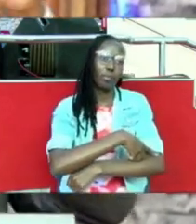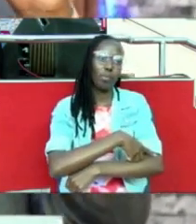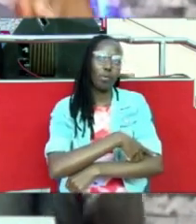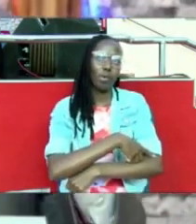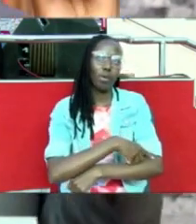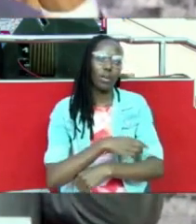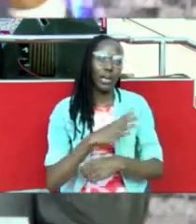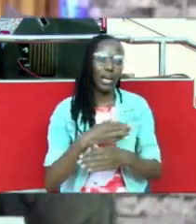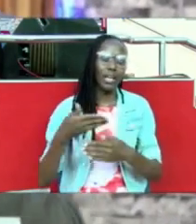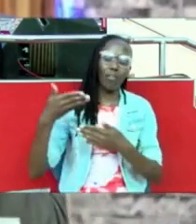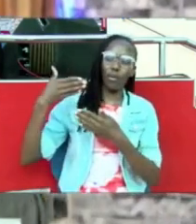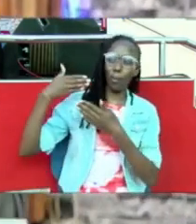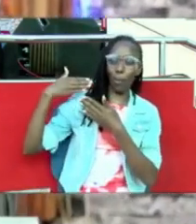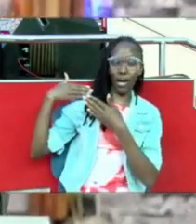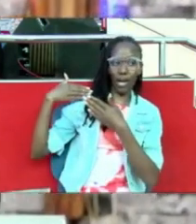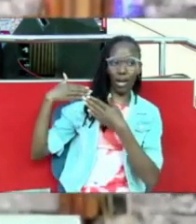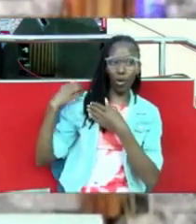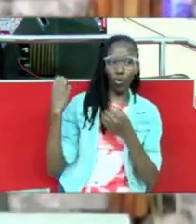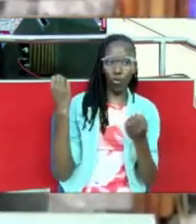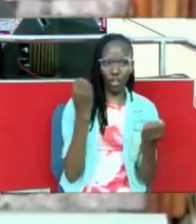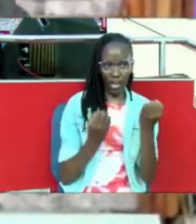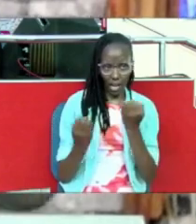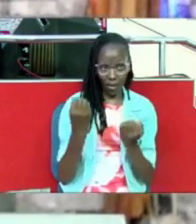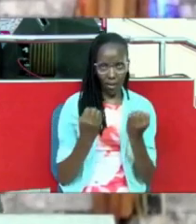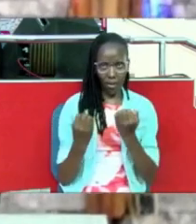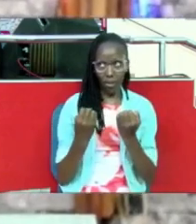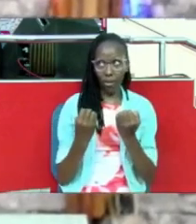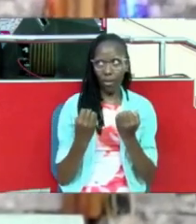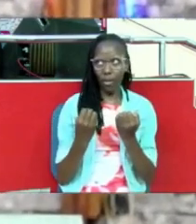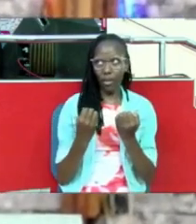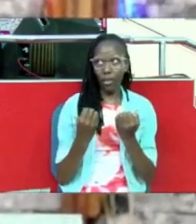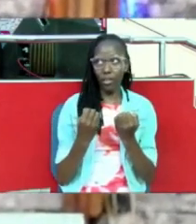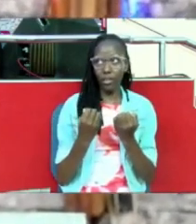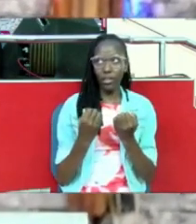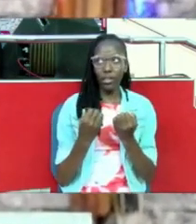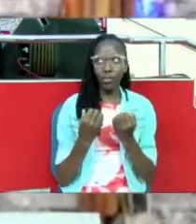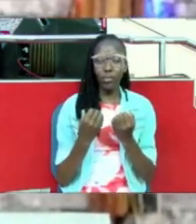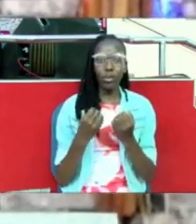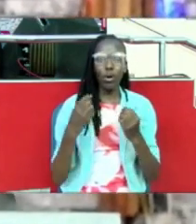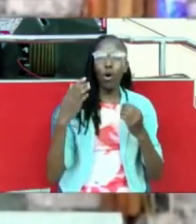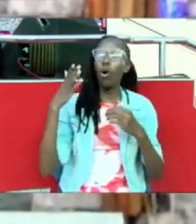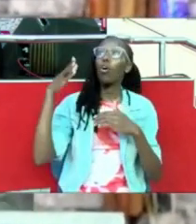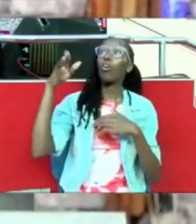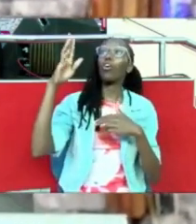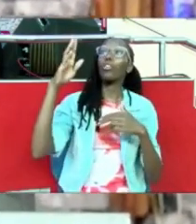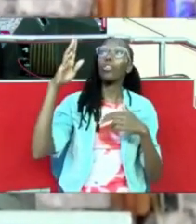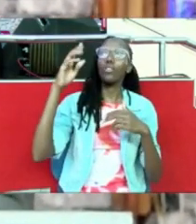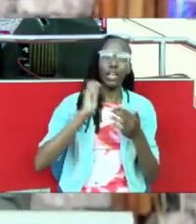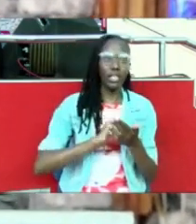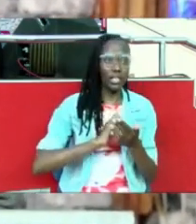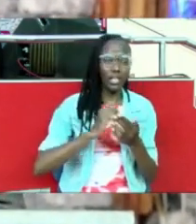And at the back, there were three dots, and then God's victory came.